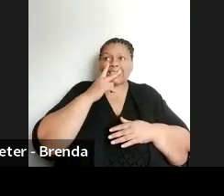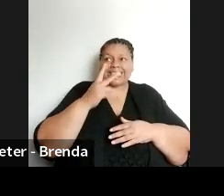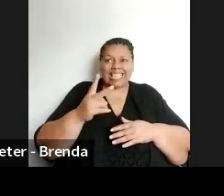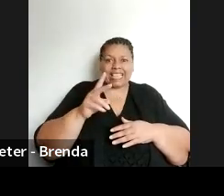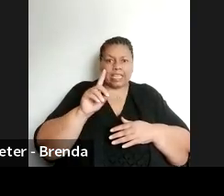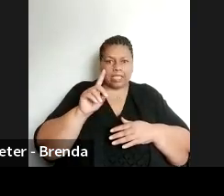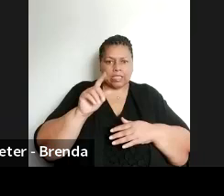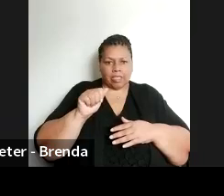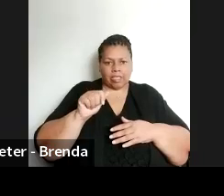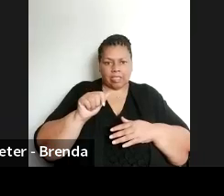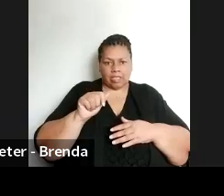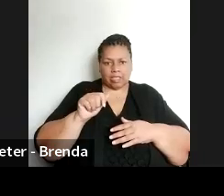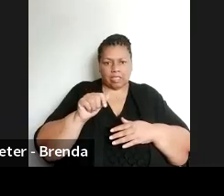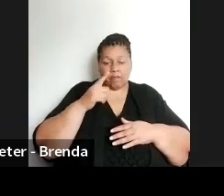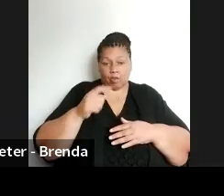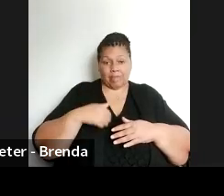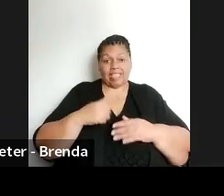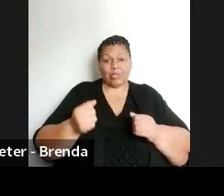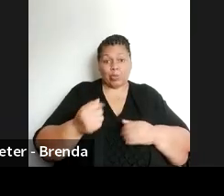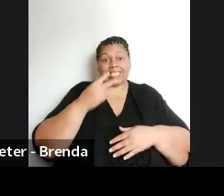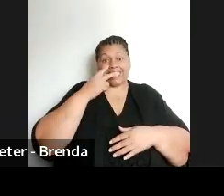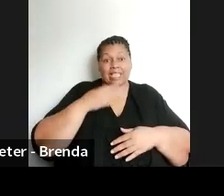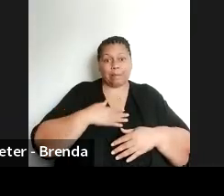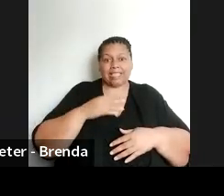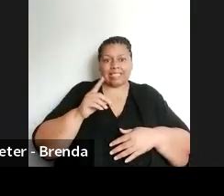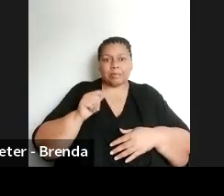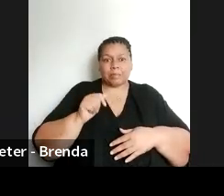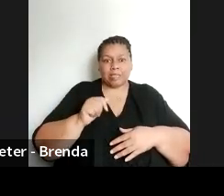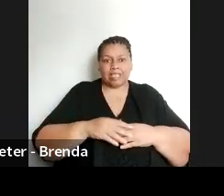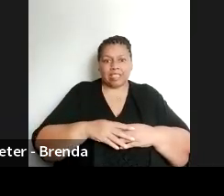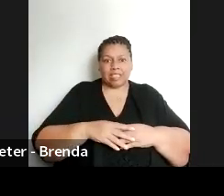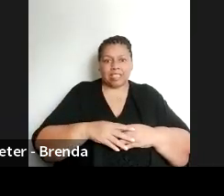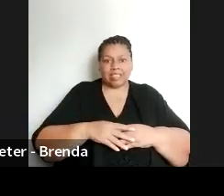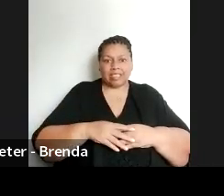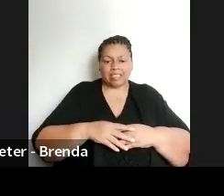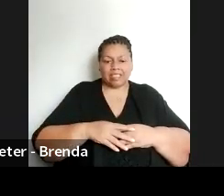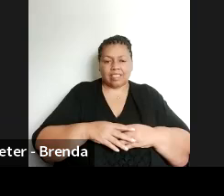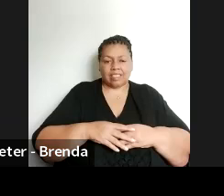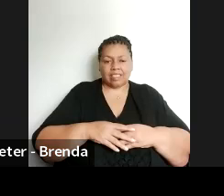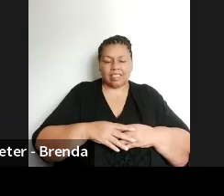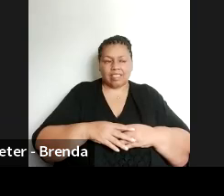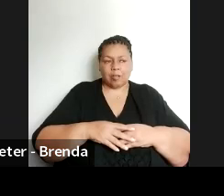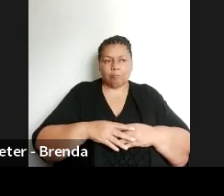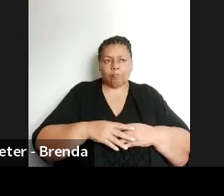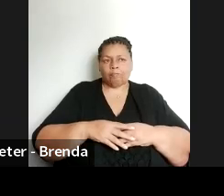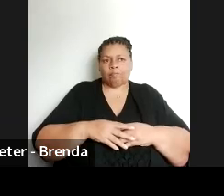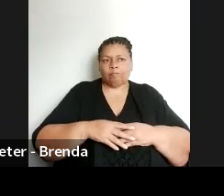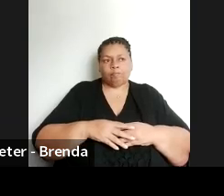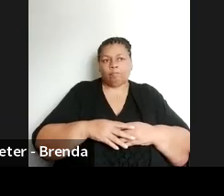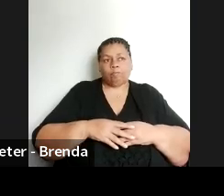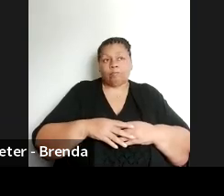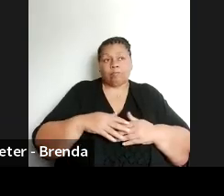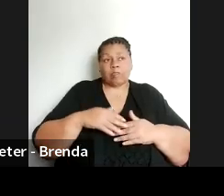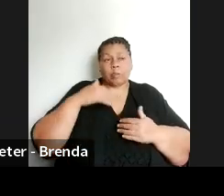Like for me, you can see my disability, and I don't know